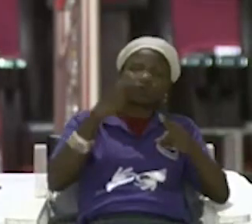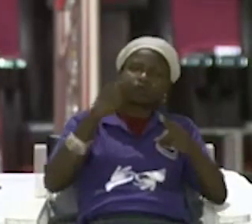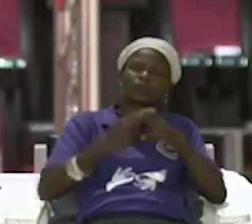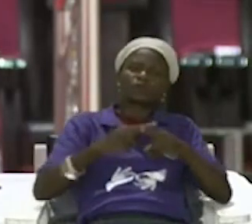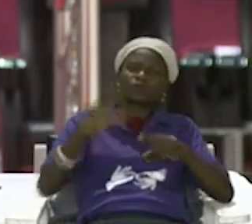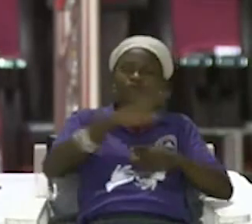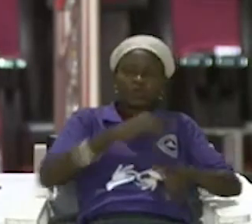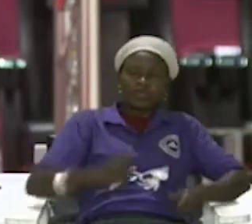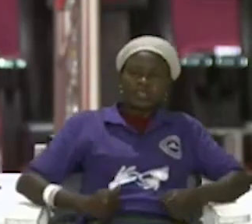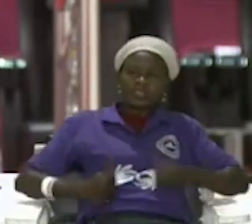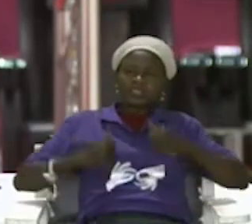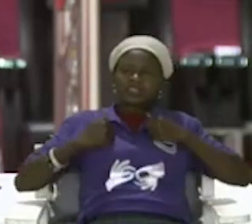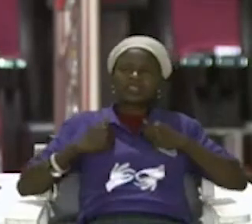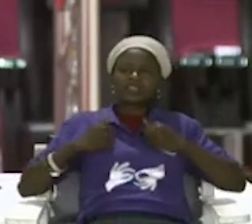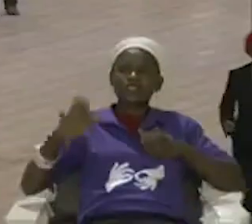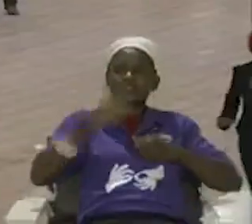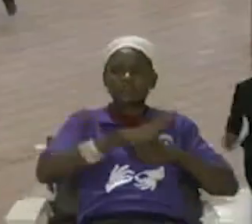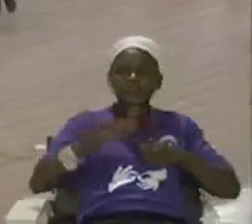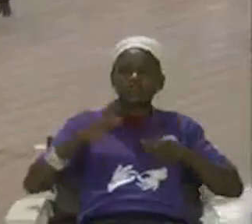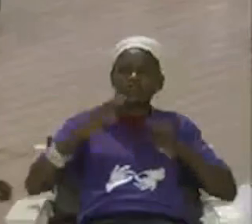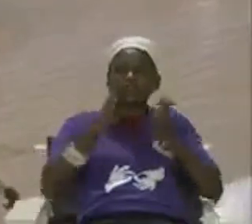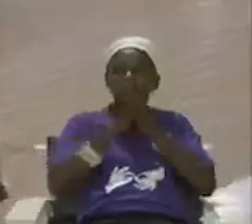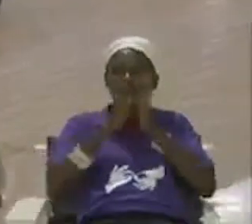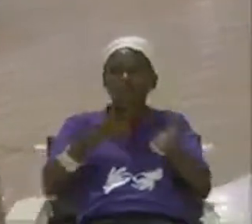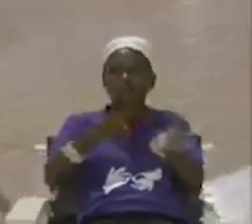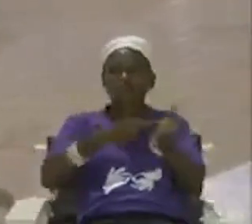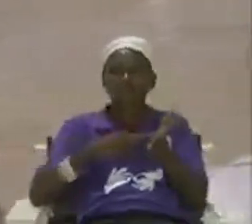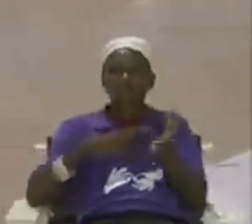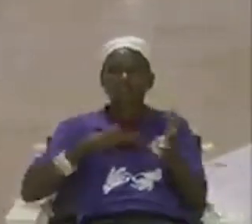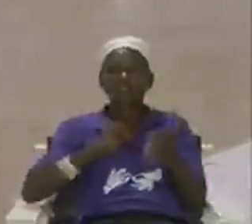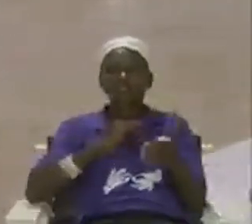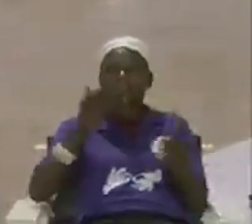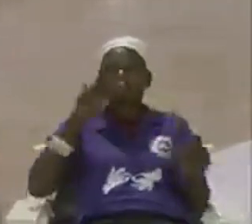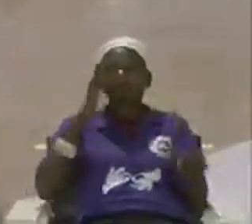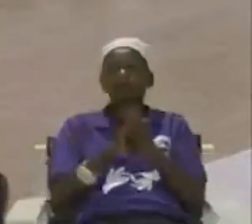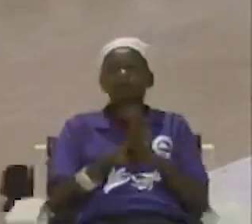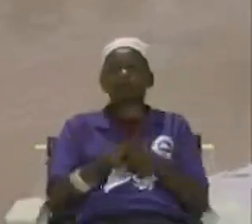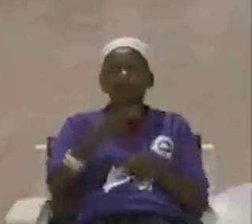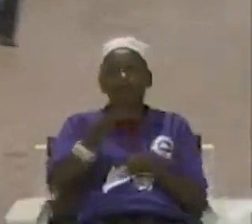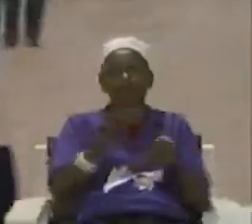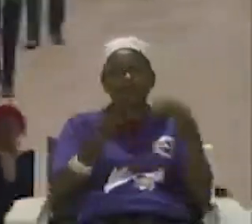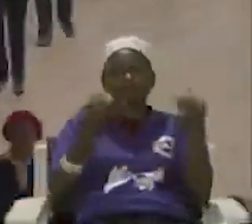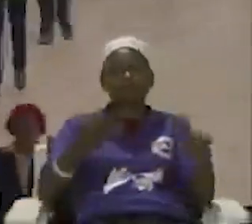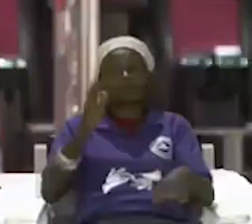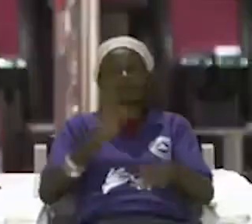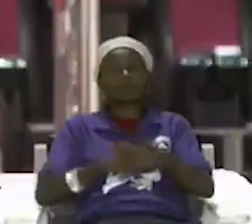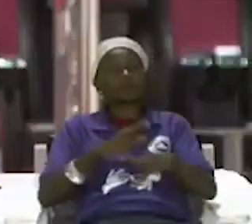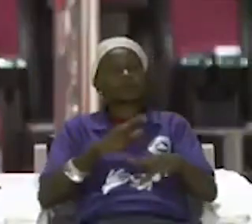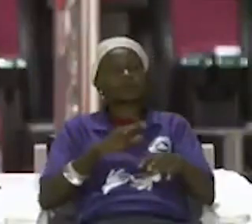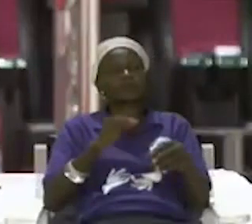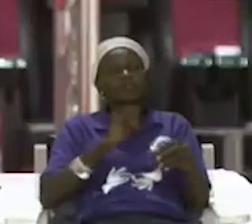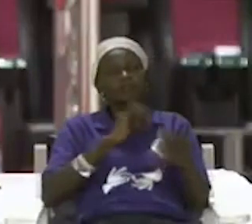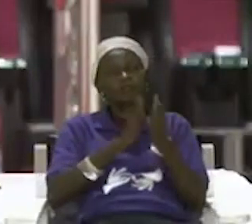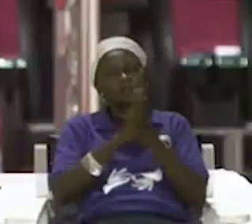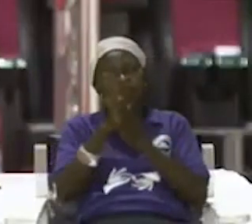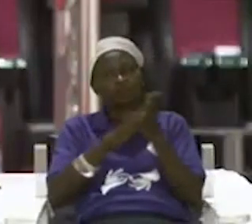your address, and your prayer requests. And I promise you, from now on, I'll be praying for